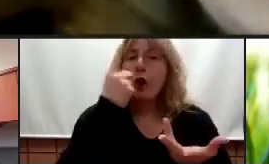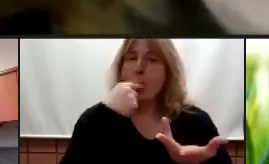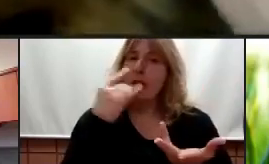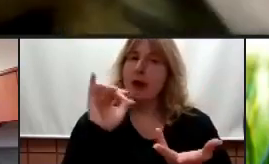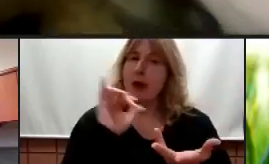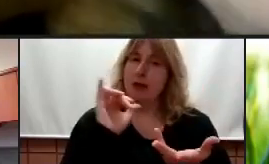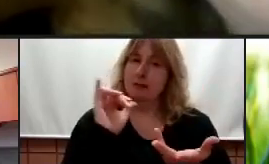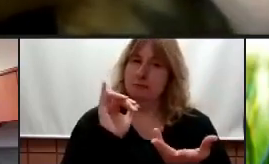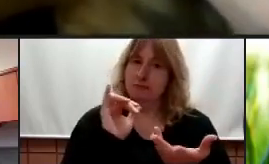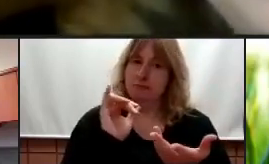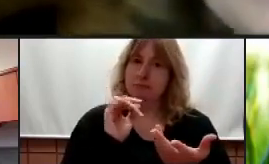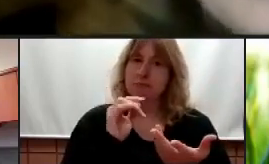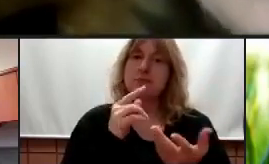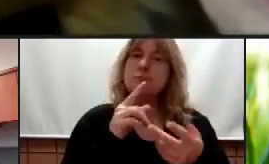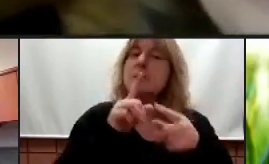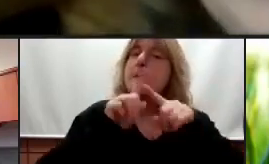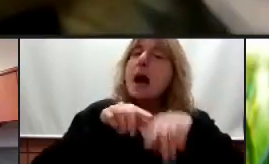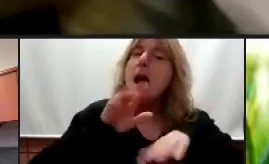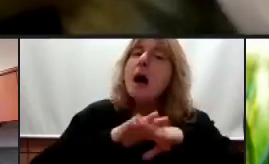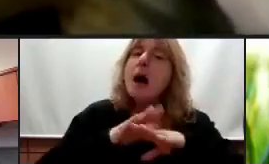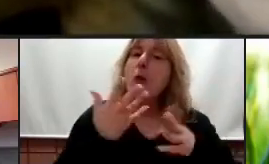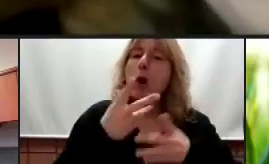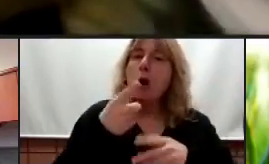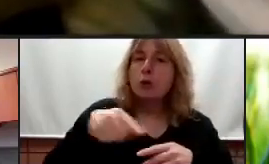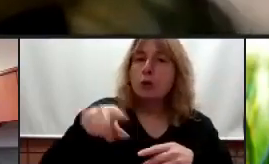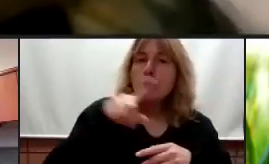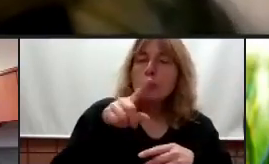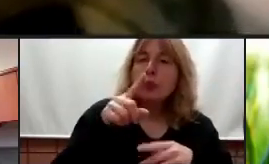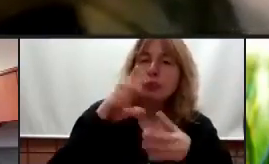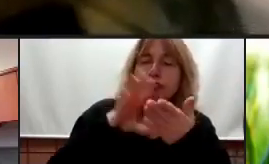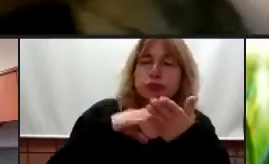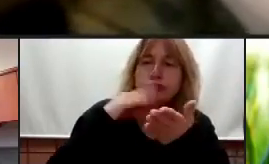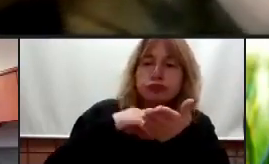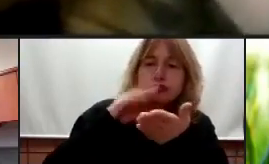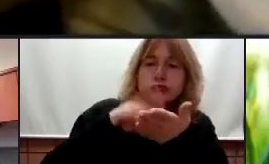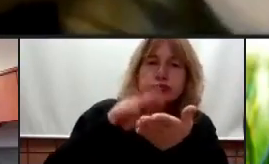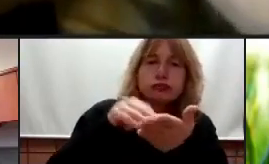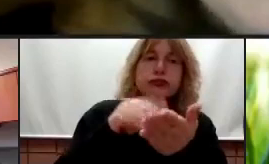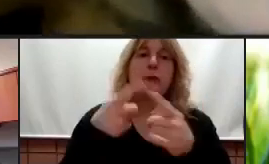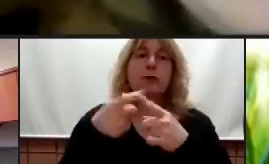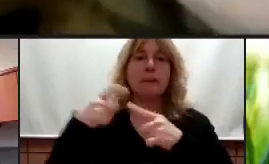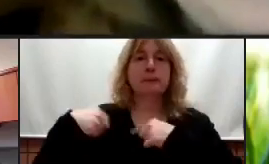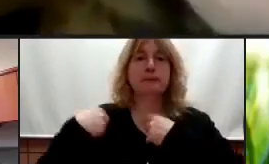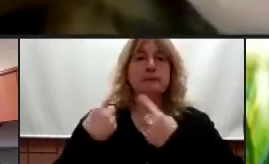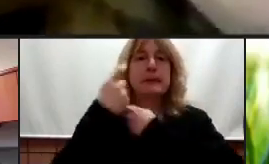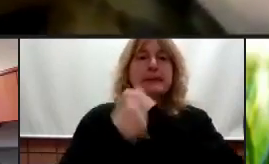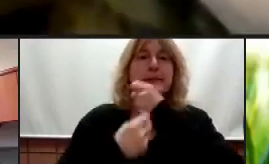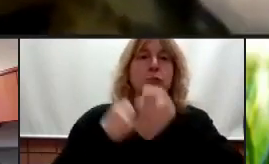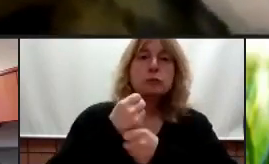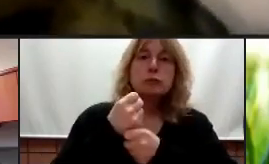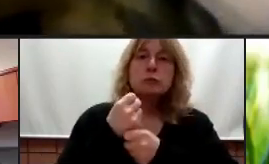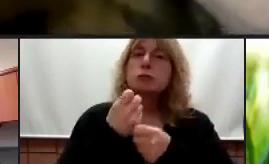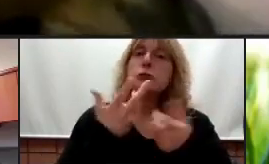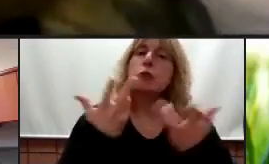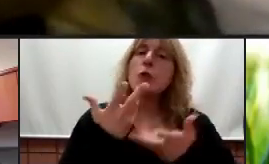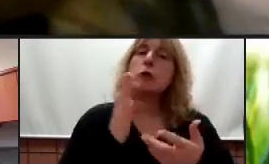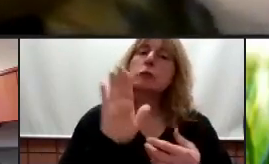based on, you know, what you learned over the last year, what are your thoughts about what the